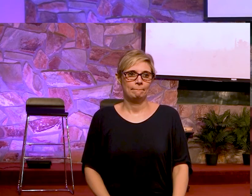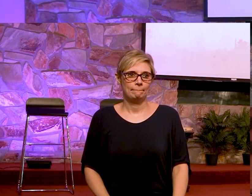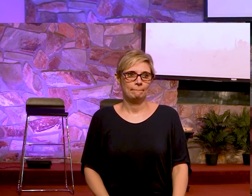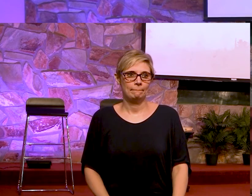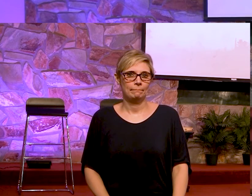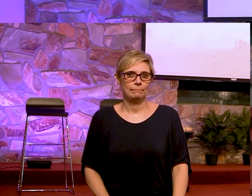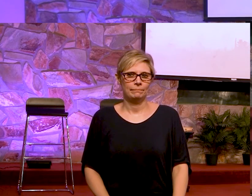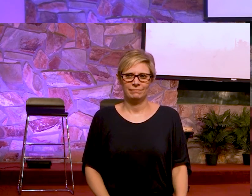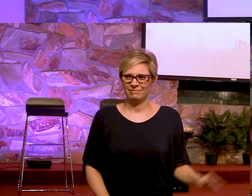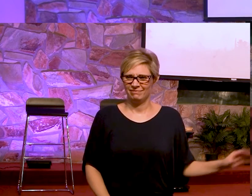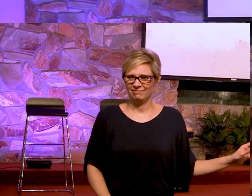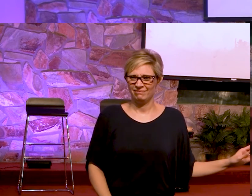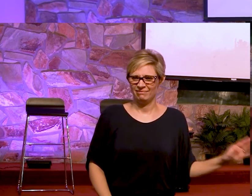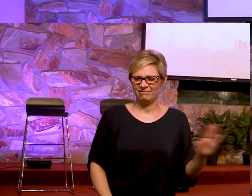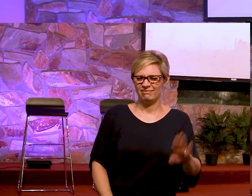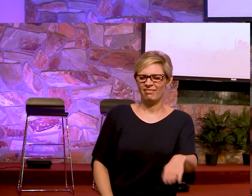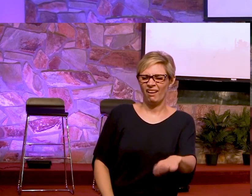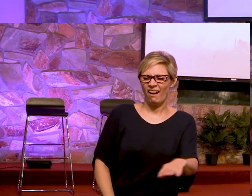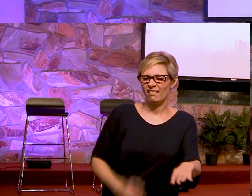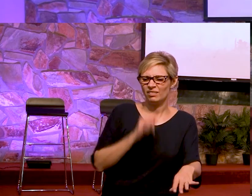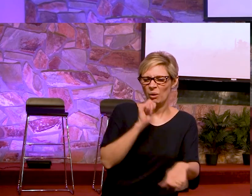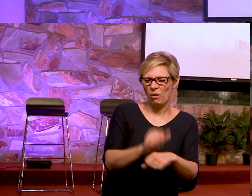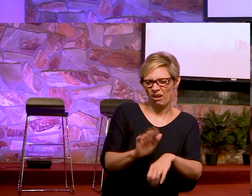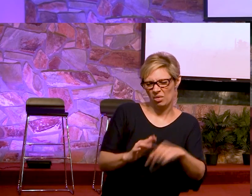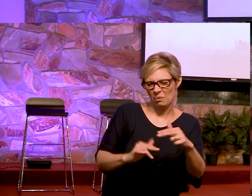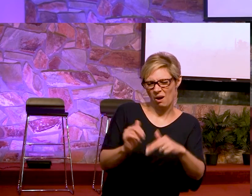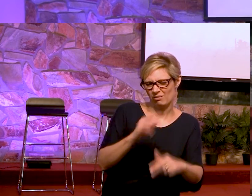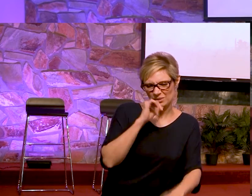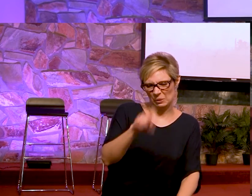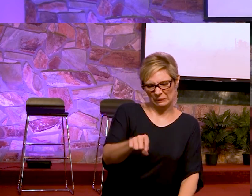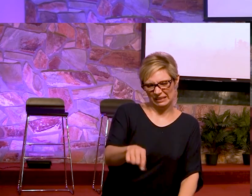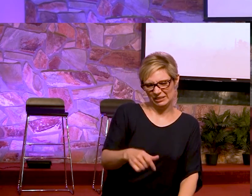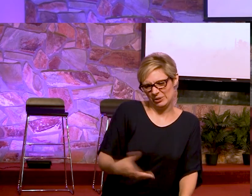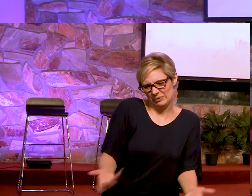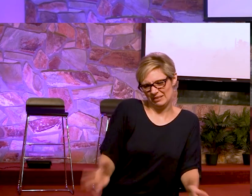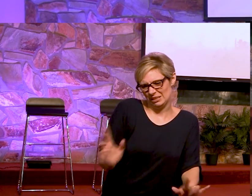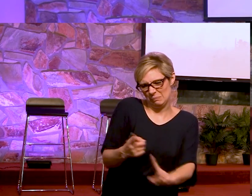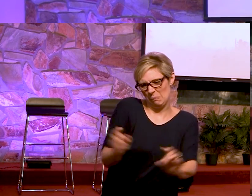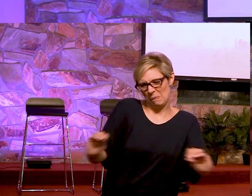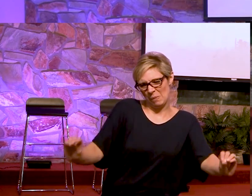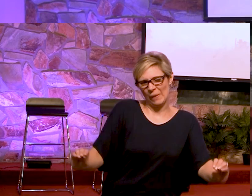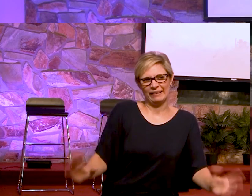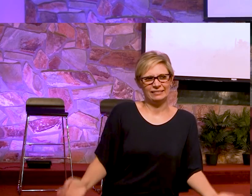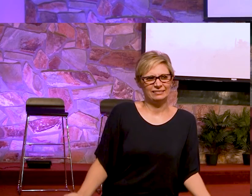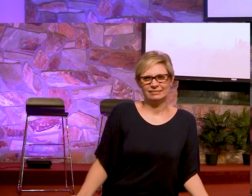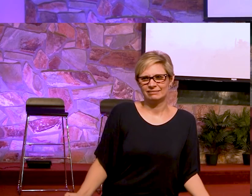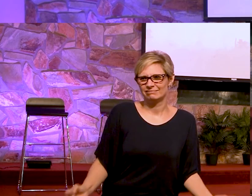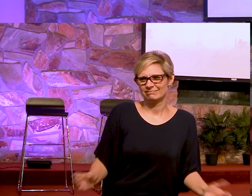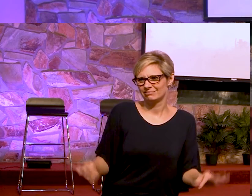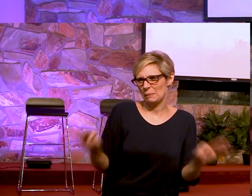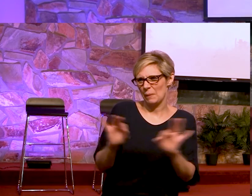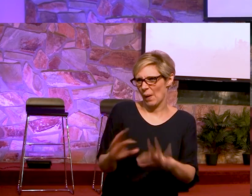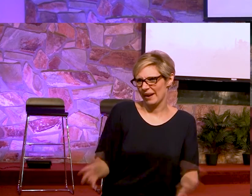You don't need to work on that wall. You don't need to do that. It's pointless.